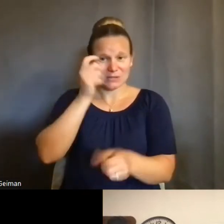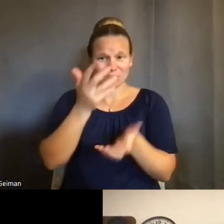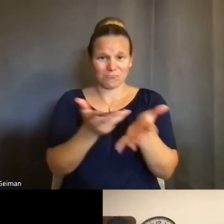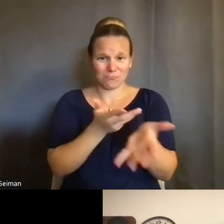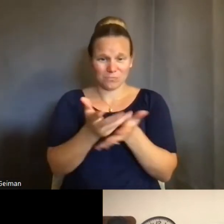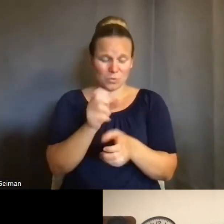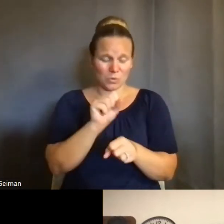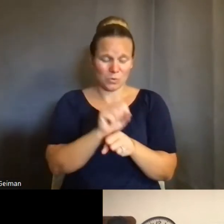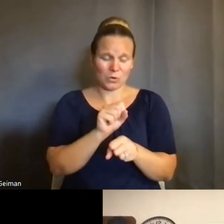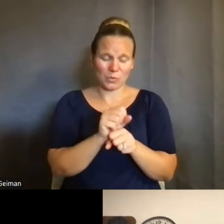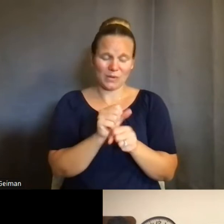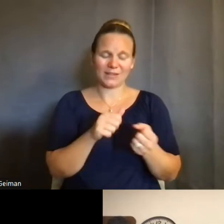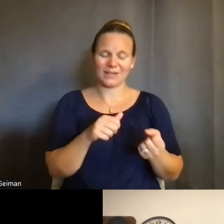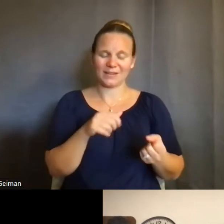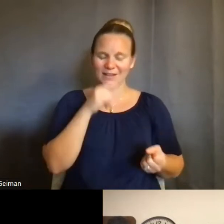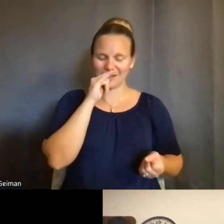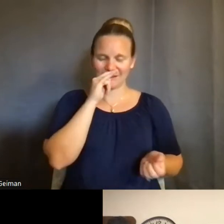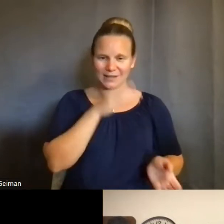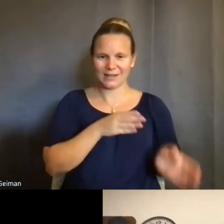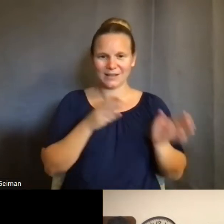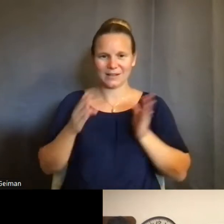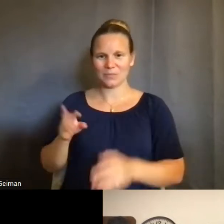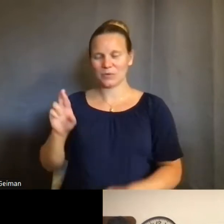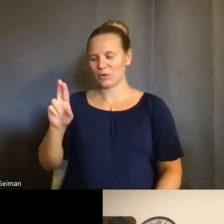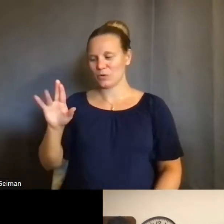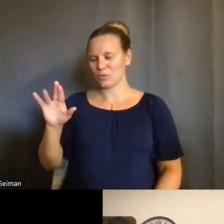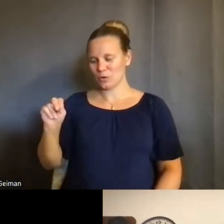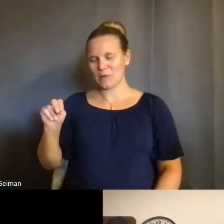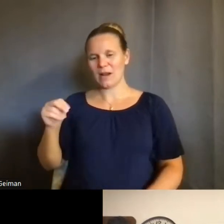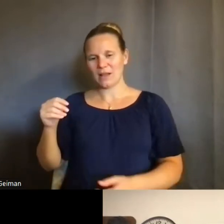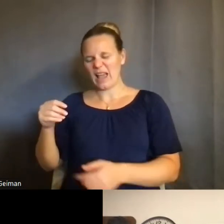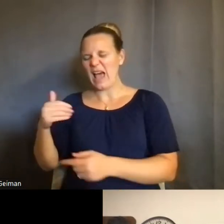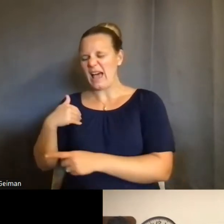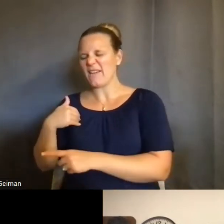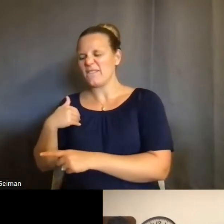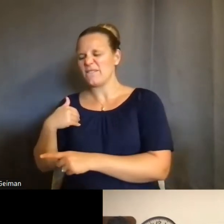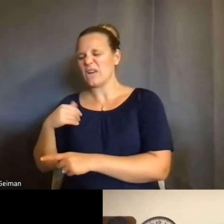other questions in the chat, but again, I'm going to ask a follow-up question.